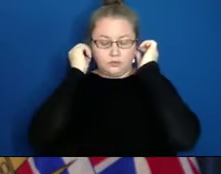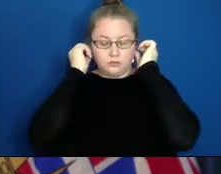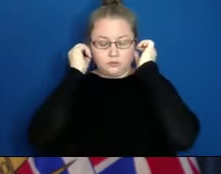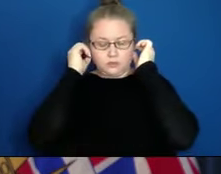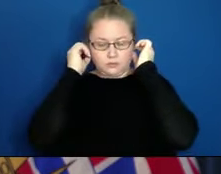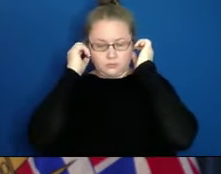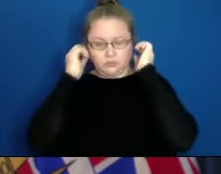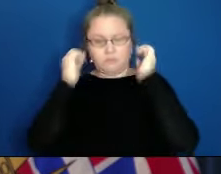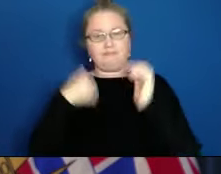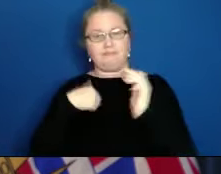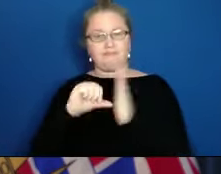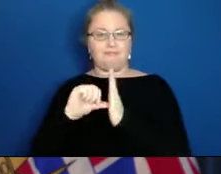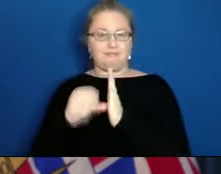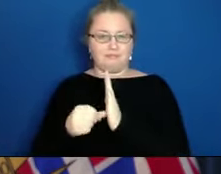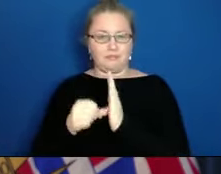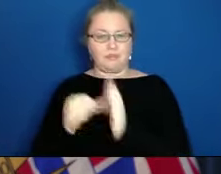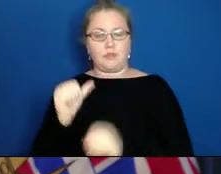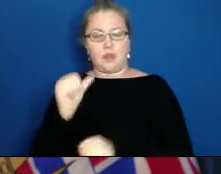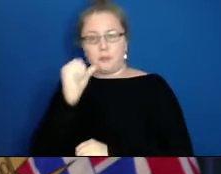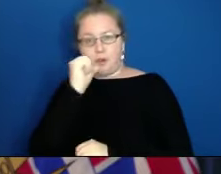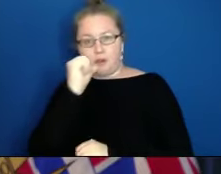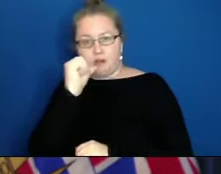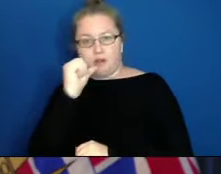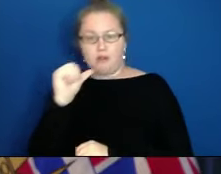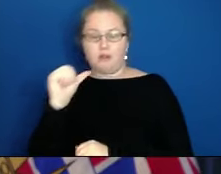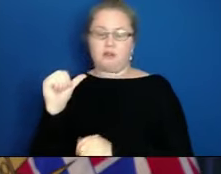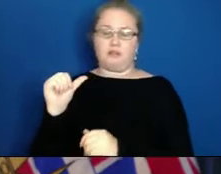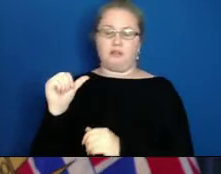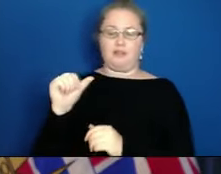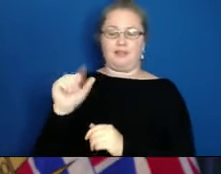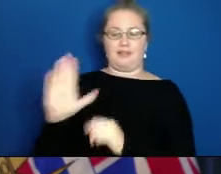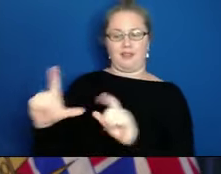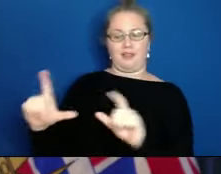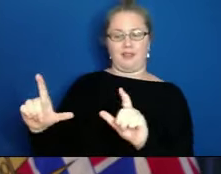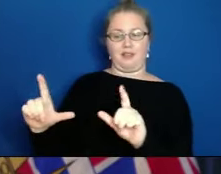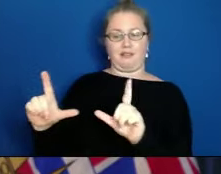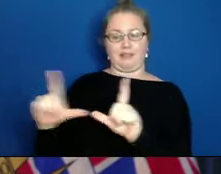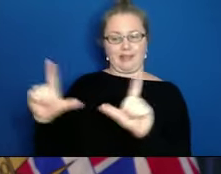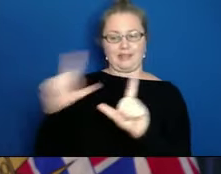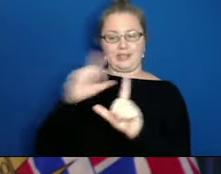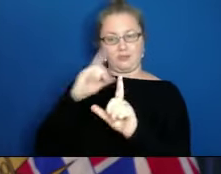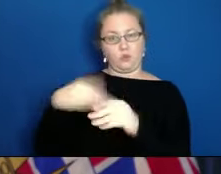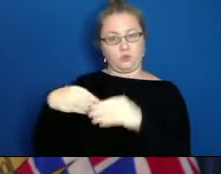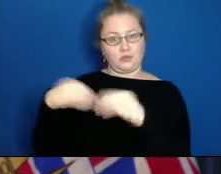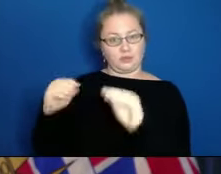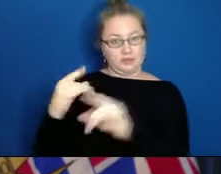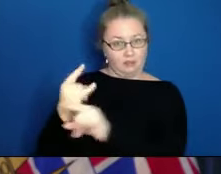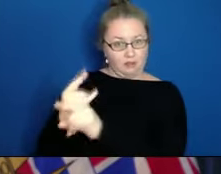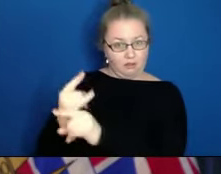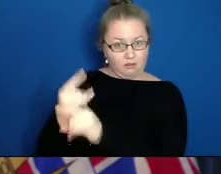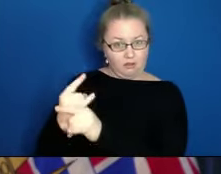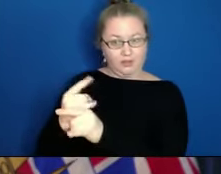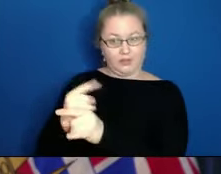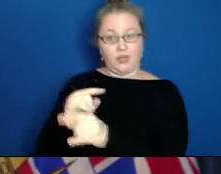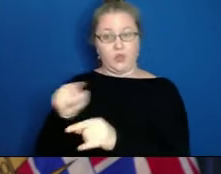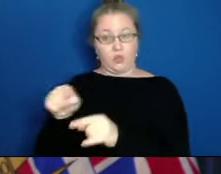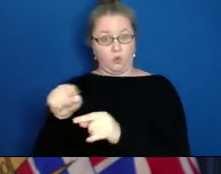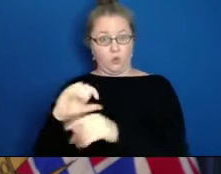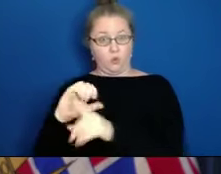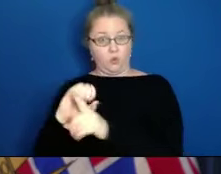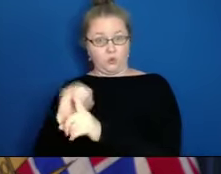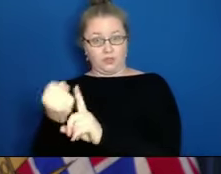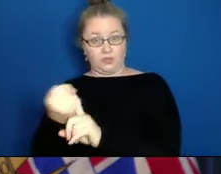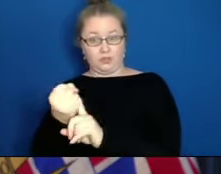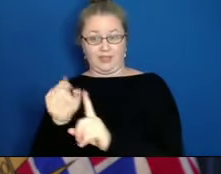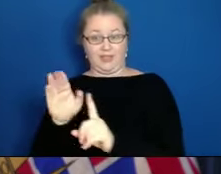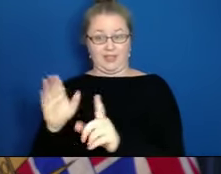there's some challenges with the way the liquor licenses are run. Those are settings where we have concerns